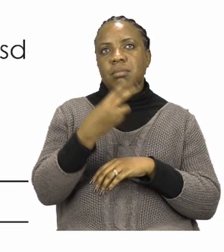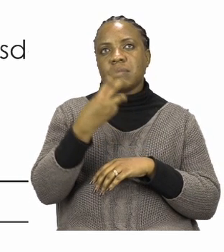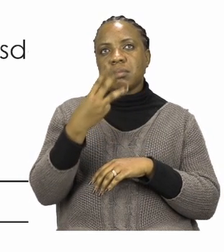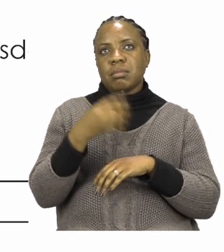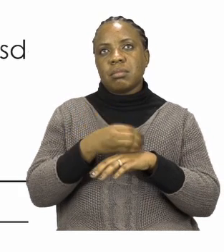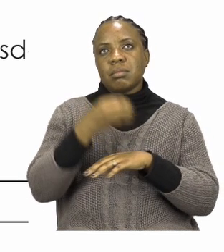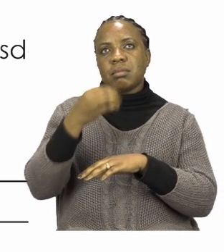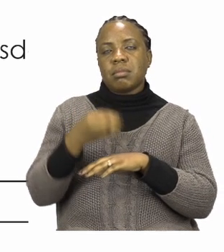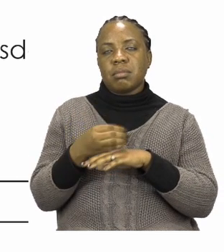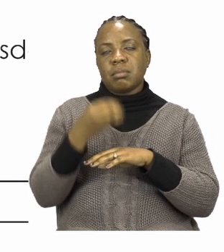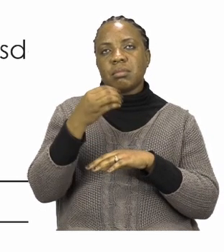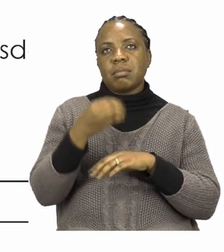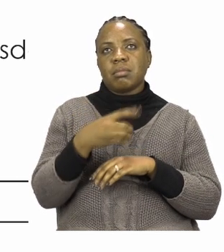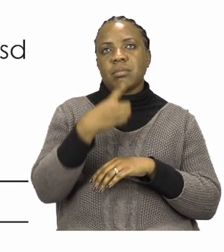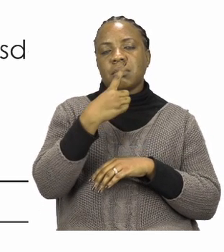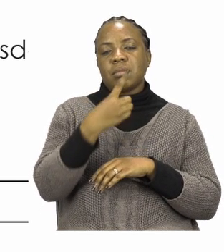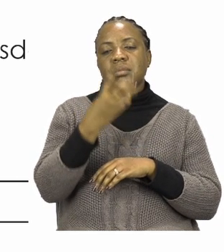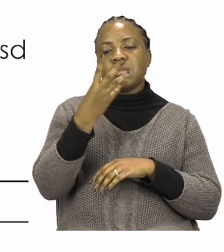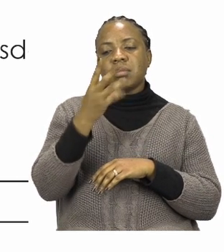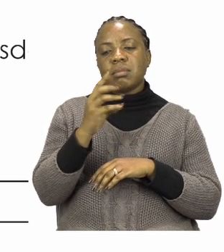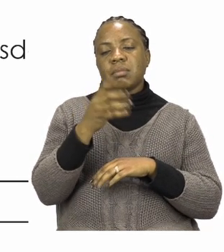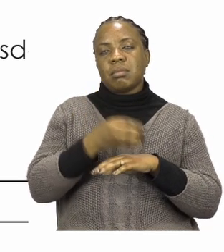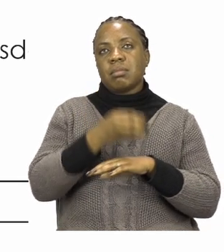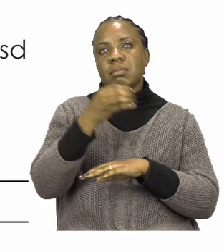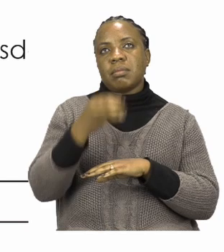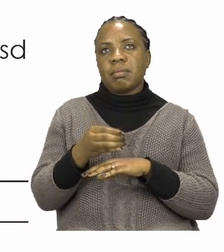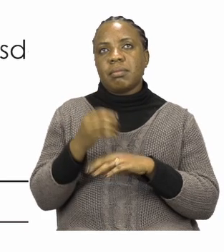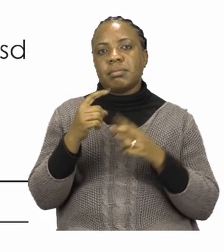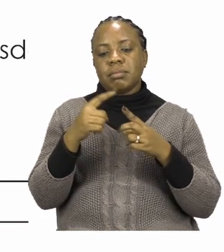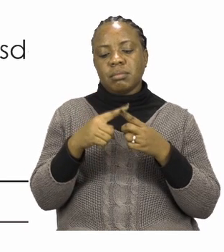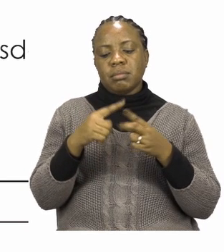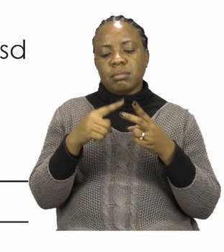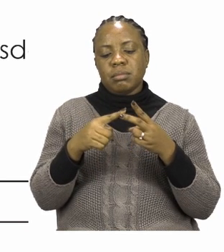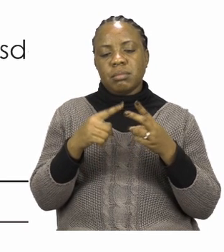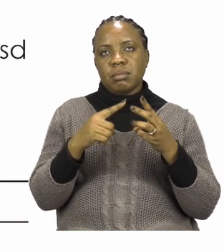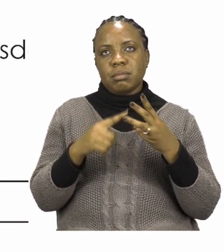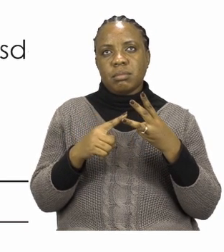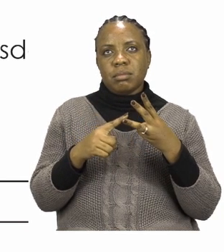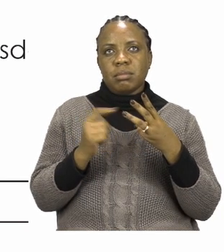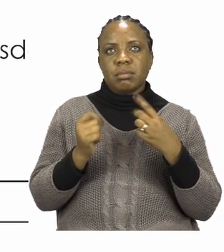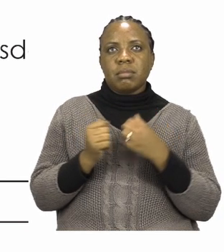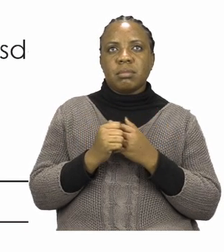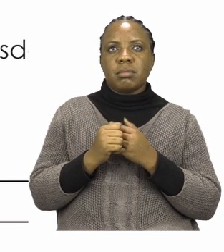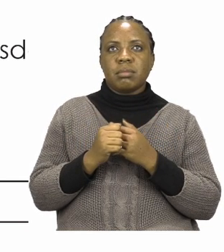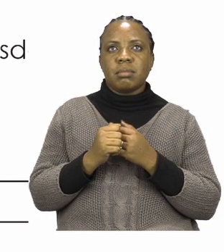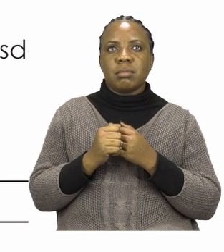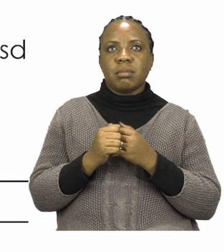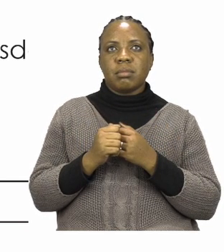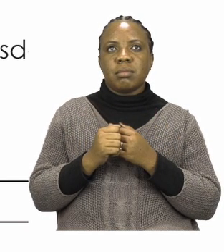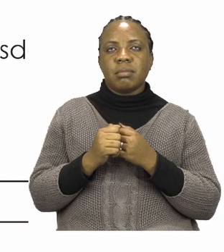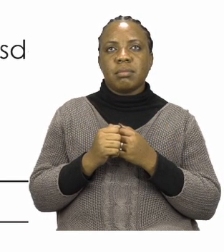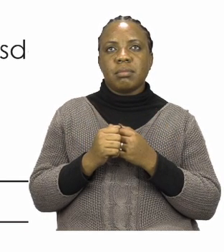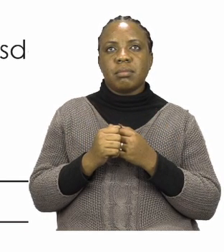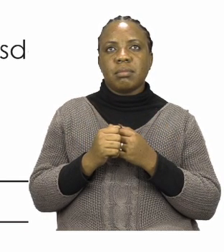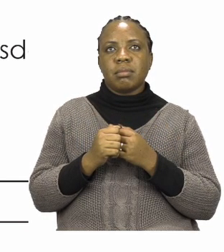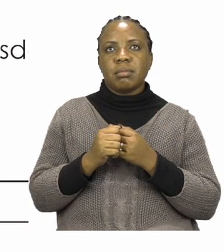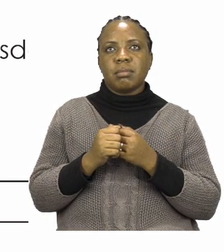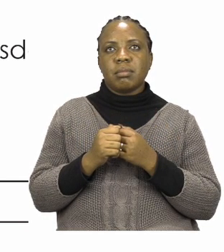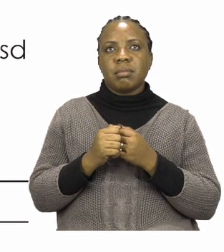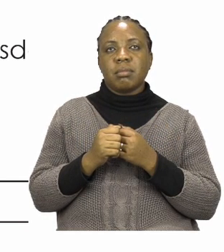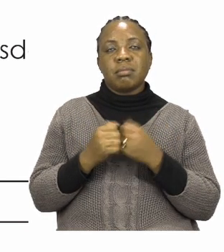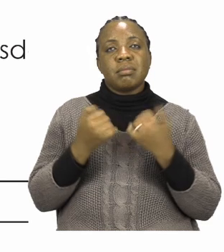and 16 bottles. And then if you look closely, it's asking how